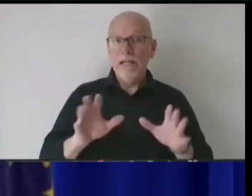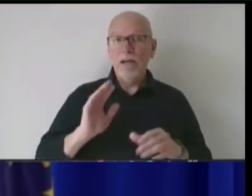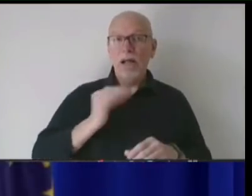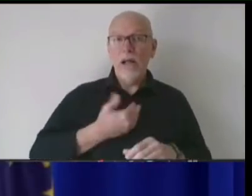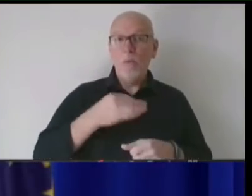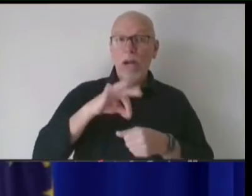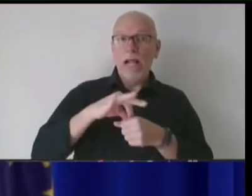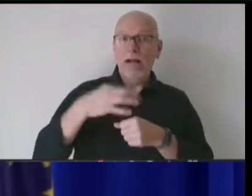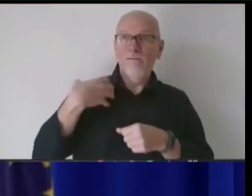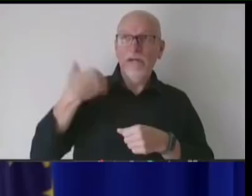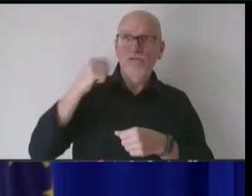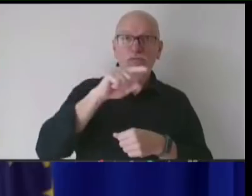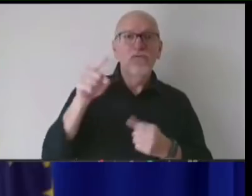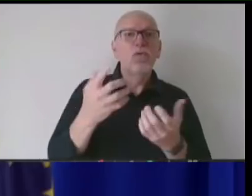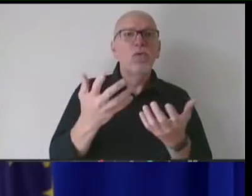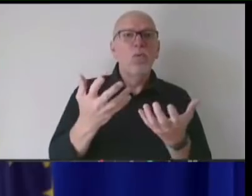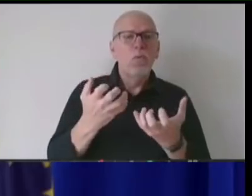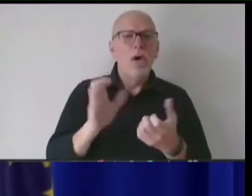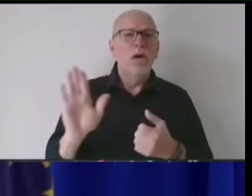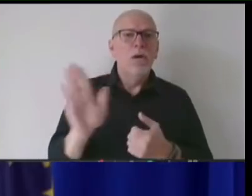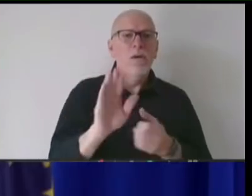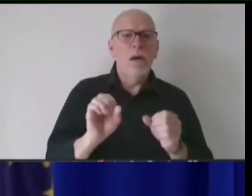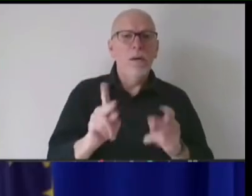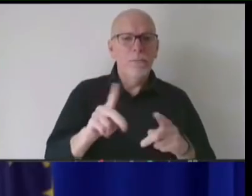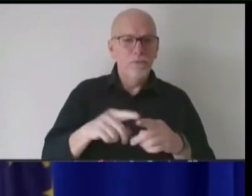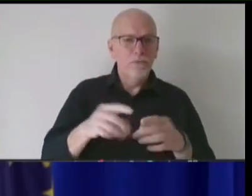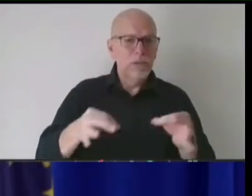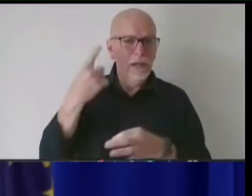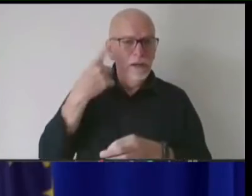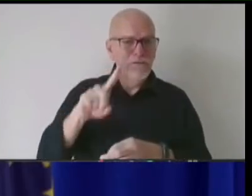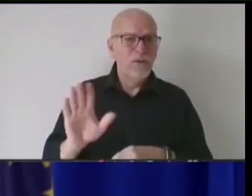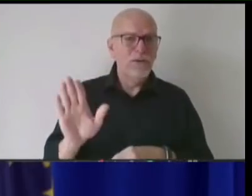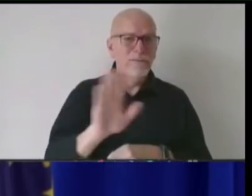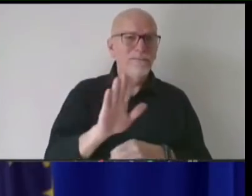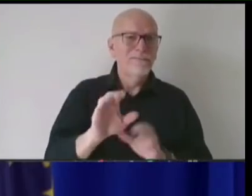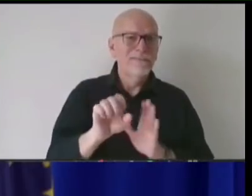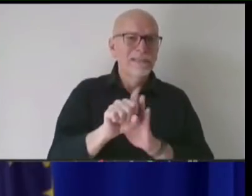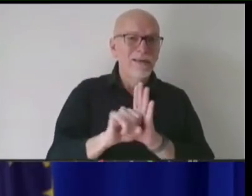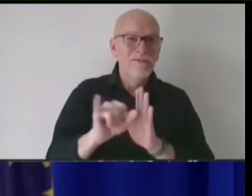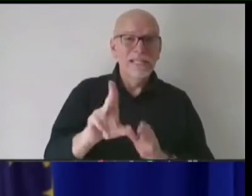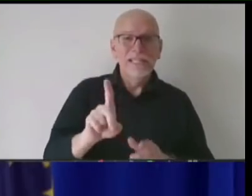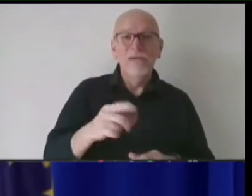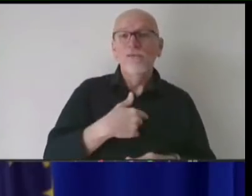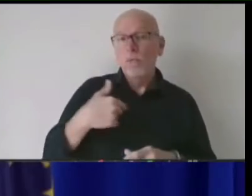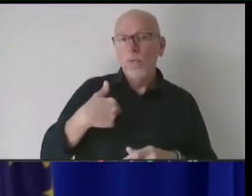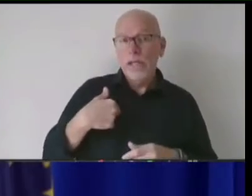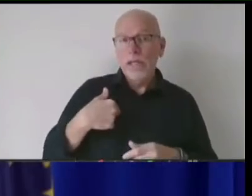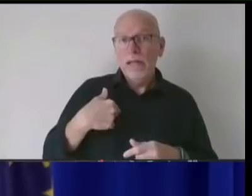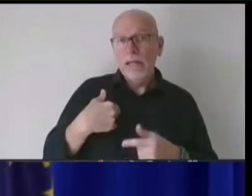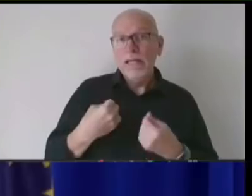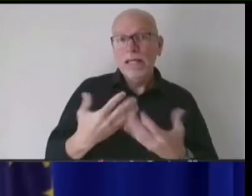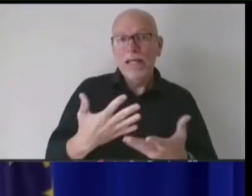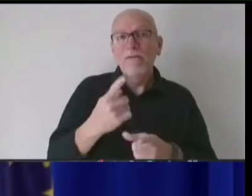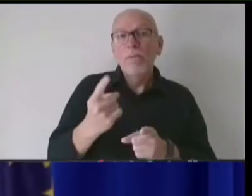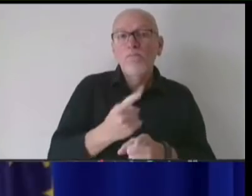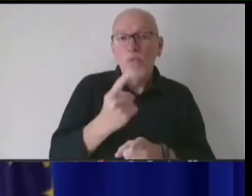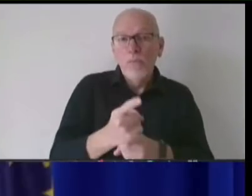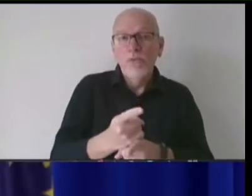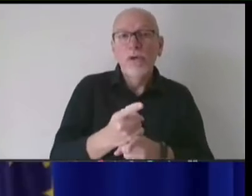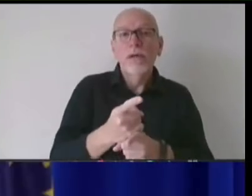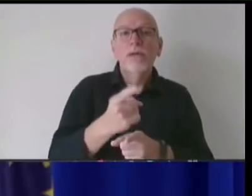officials want the opportunity to make these decisions for the state of Indiana. So we are giving appropriate,